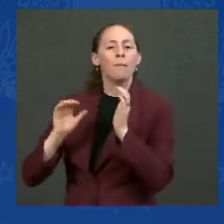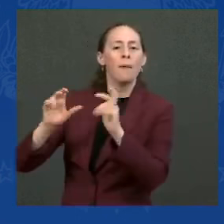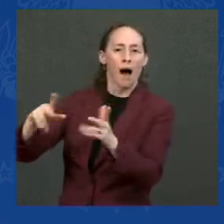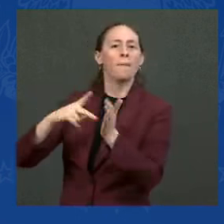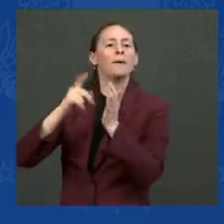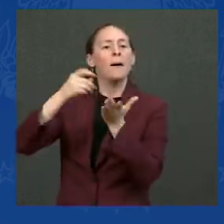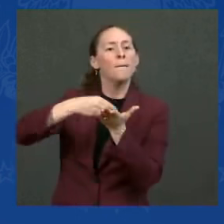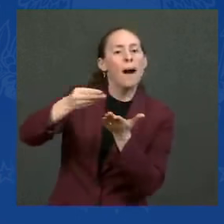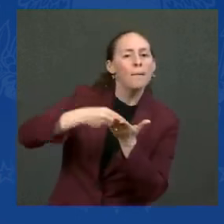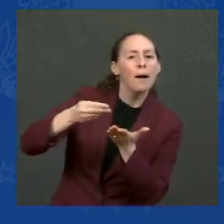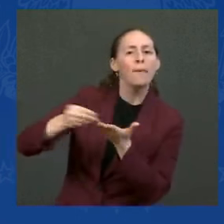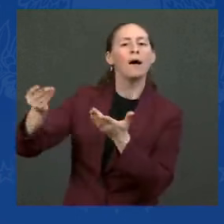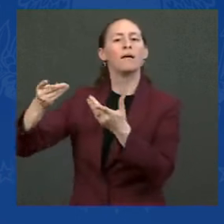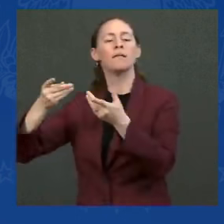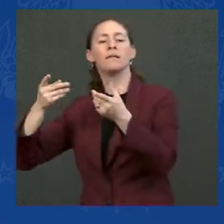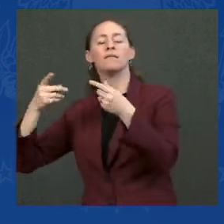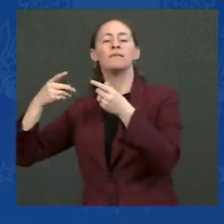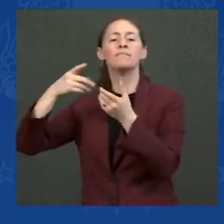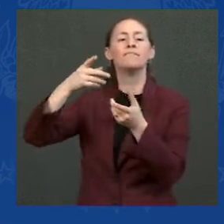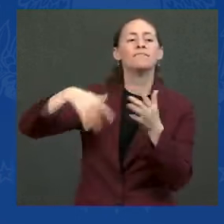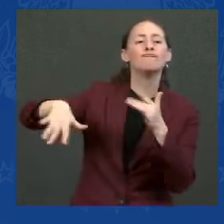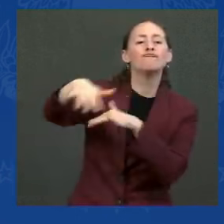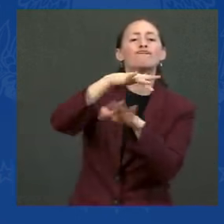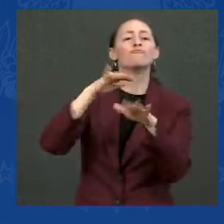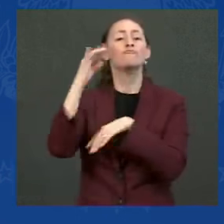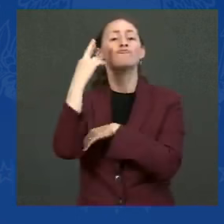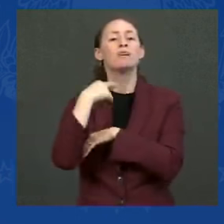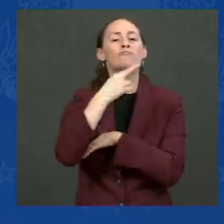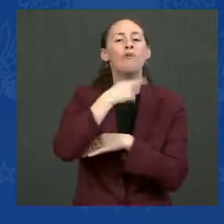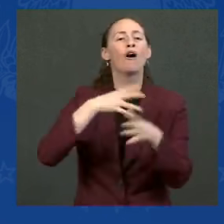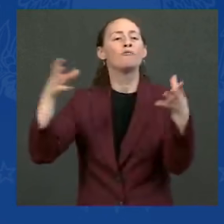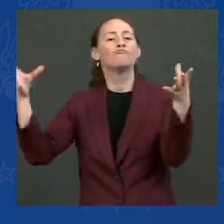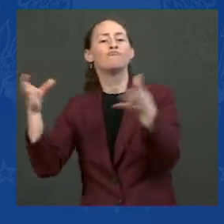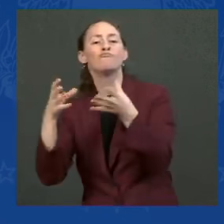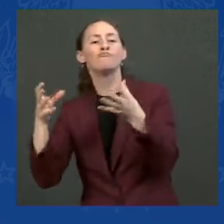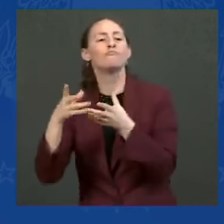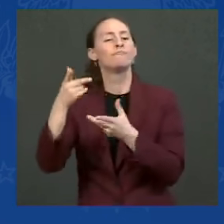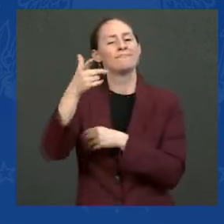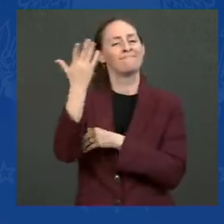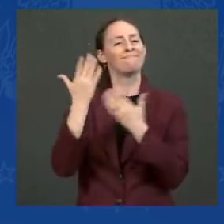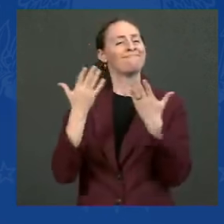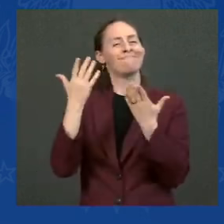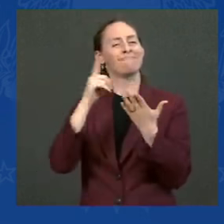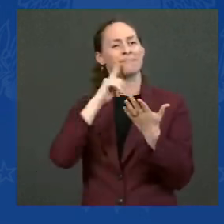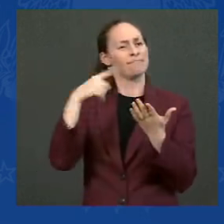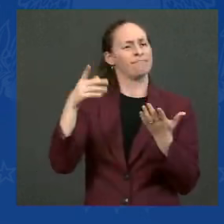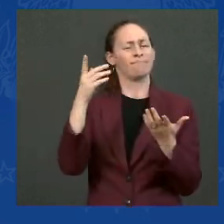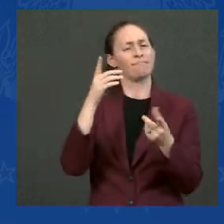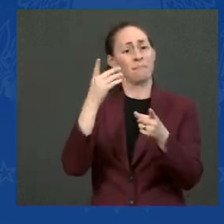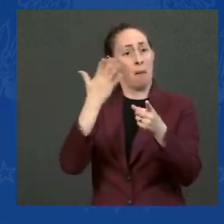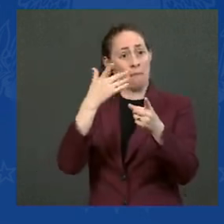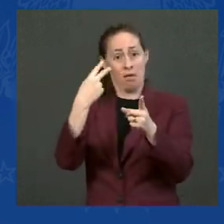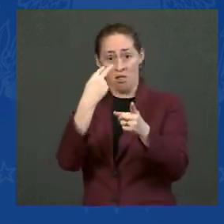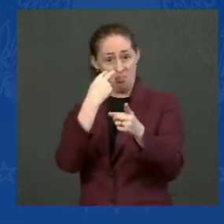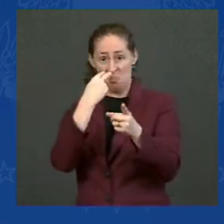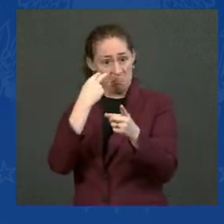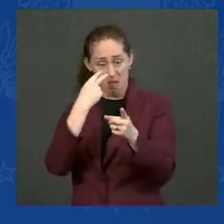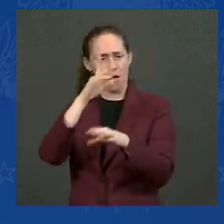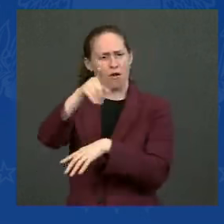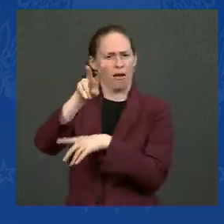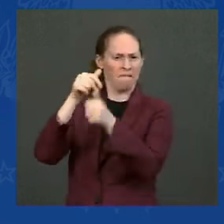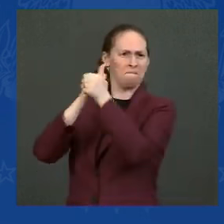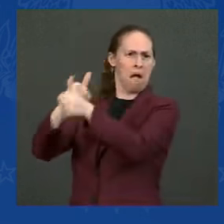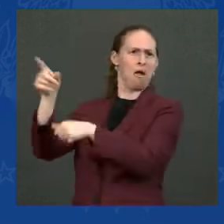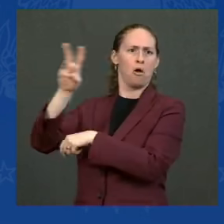don't take it from me, not from some, you know, liberal think tank this comes from, but here's what Wall Street's saying. Goldman